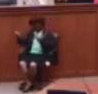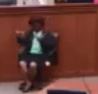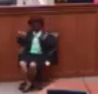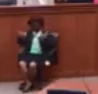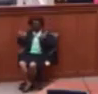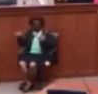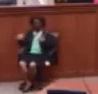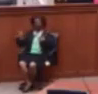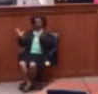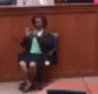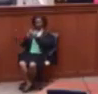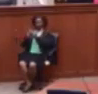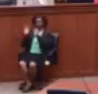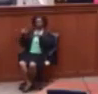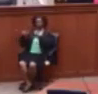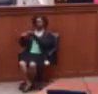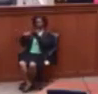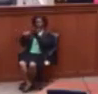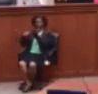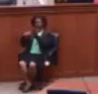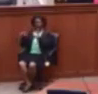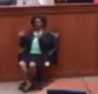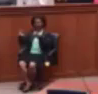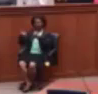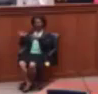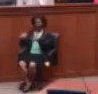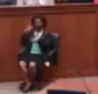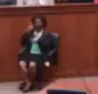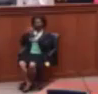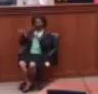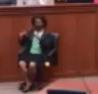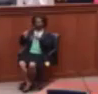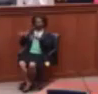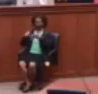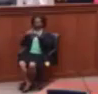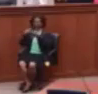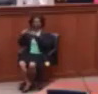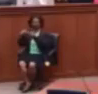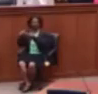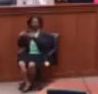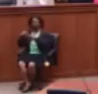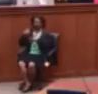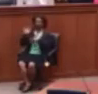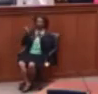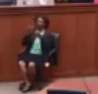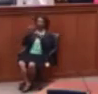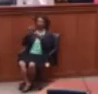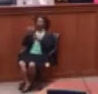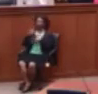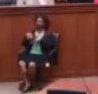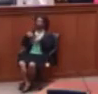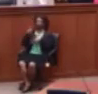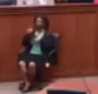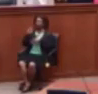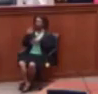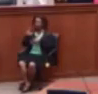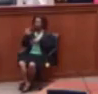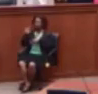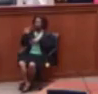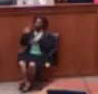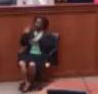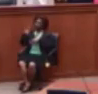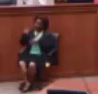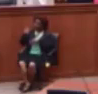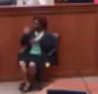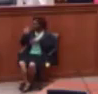would fund a consortia lead through some federal Carl Perkins dollars, or perhaps the department